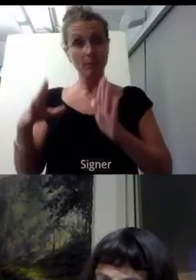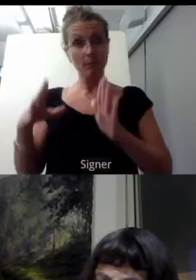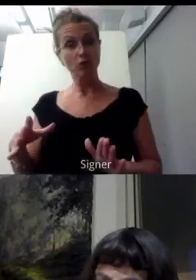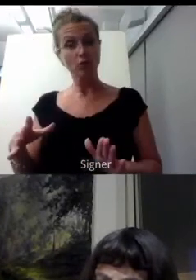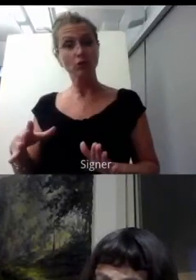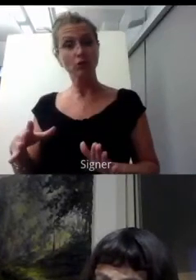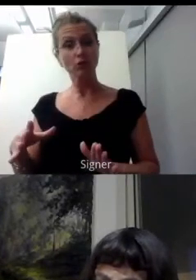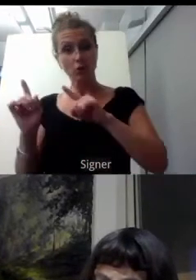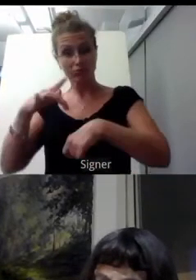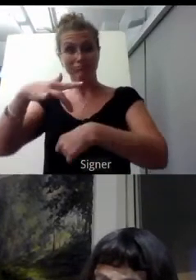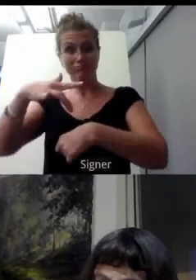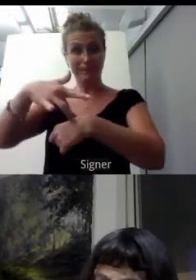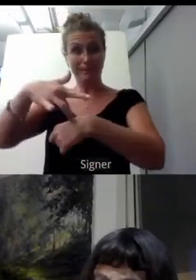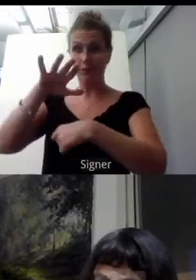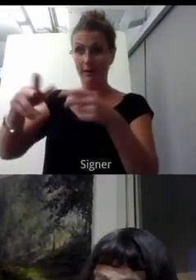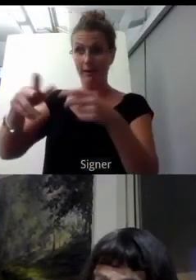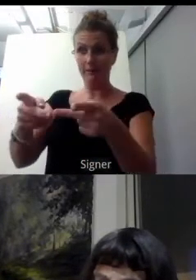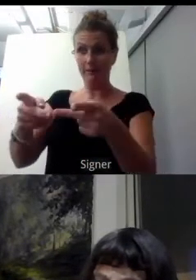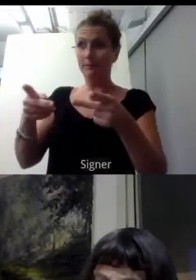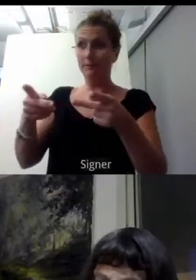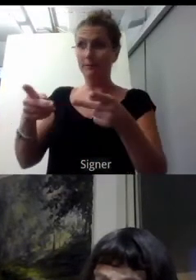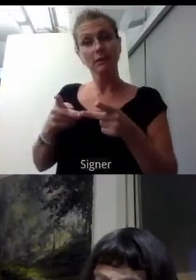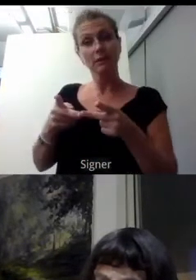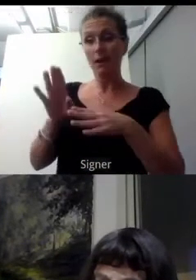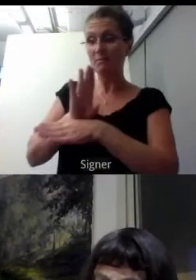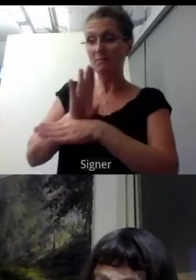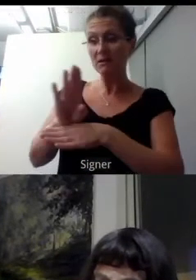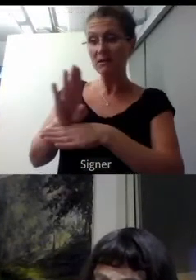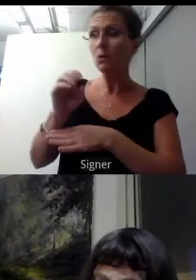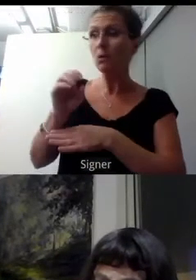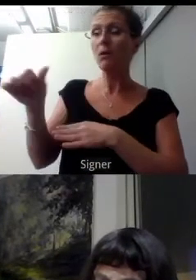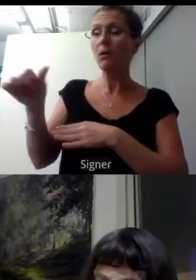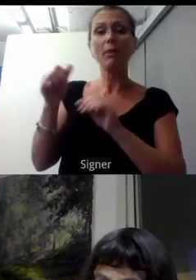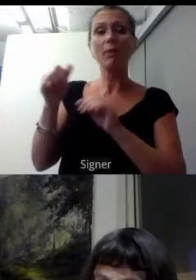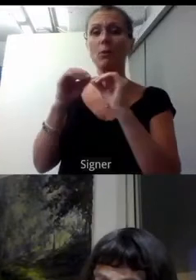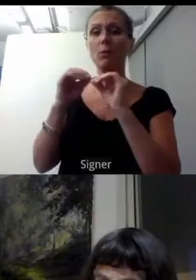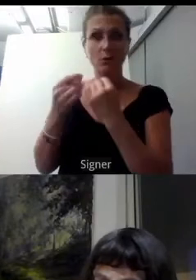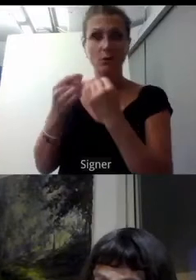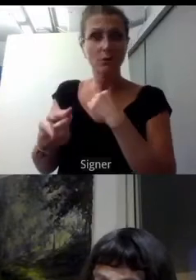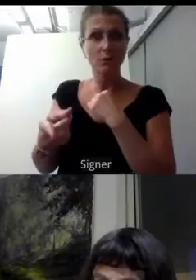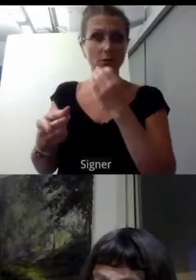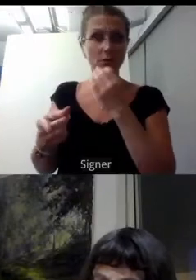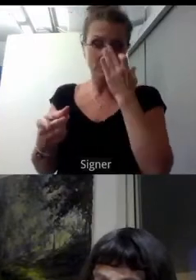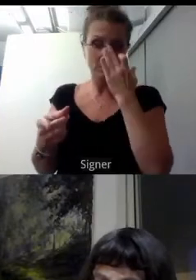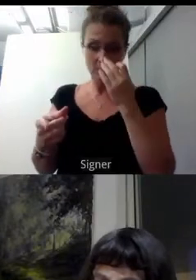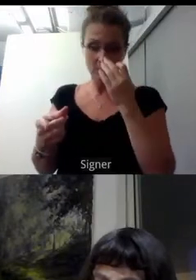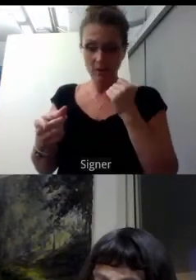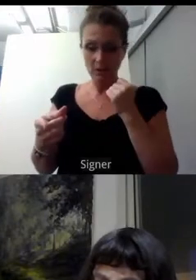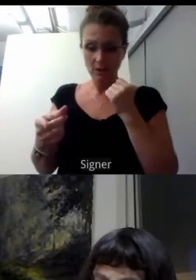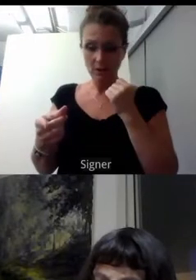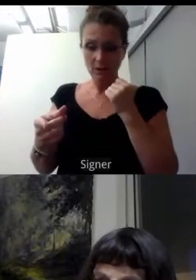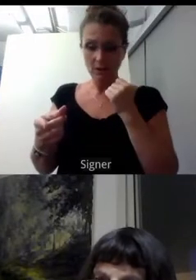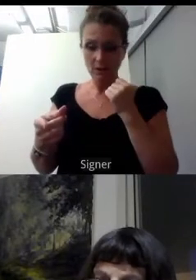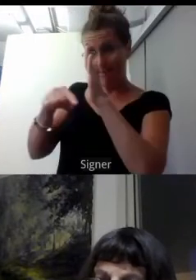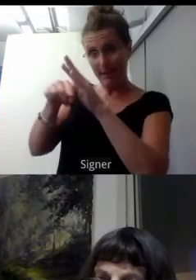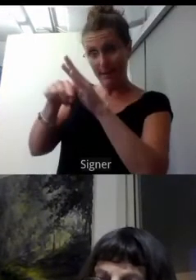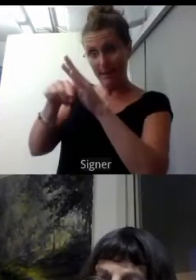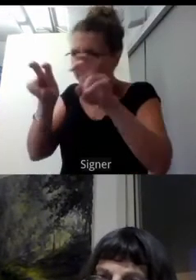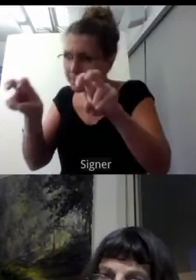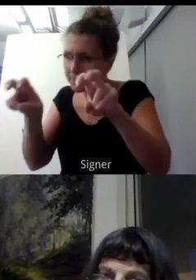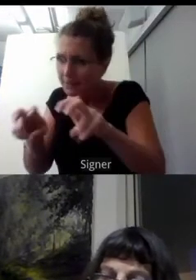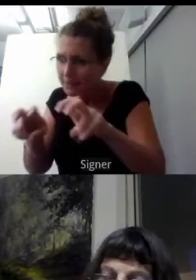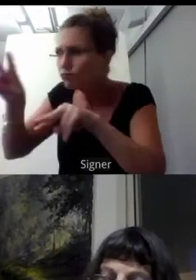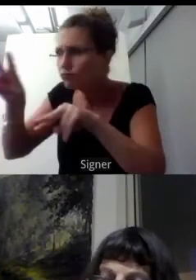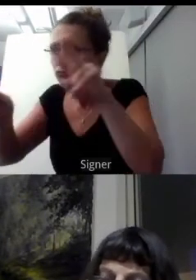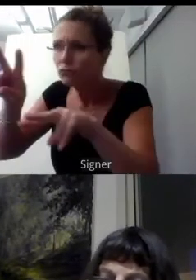a business or an organization is and inspect the place and then issue orders if there's a